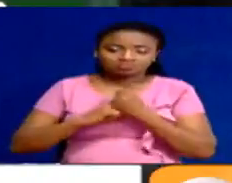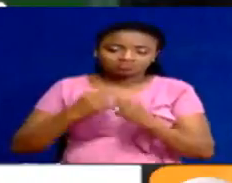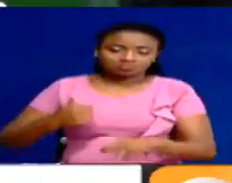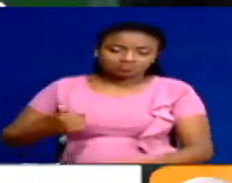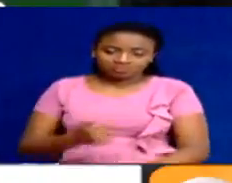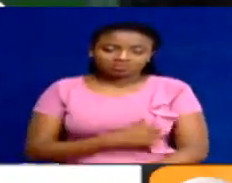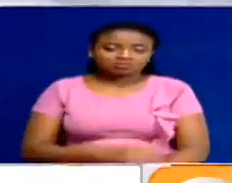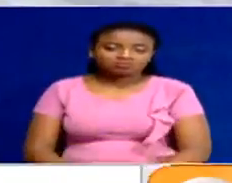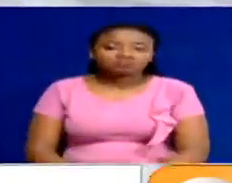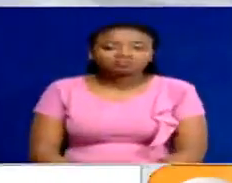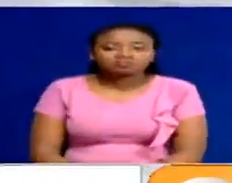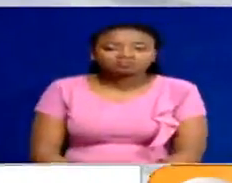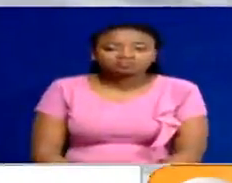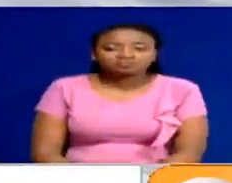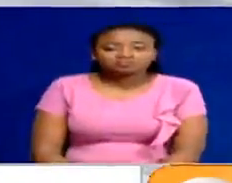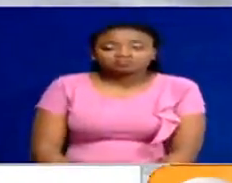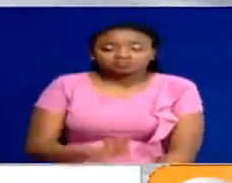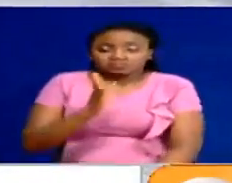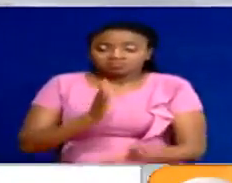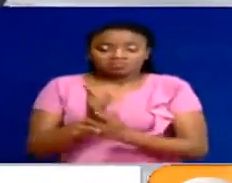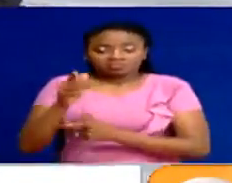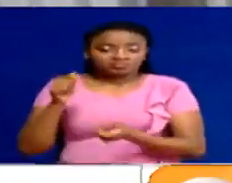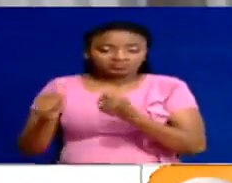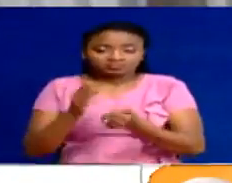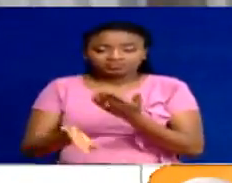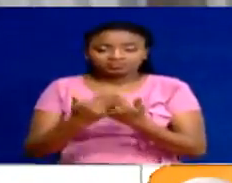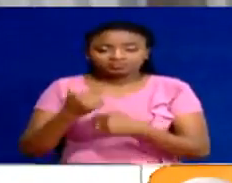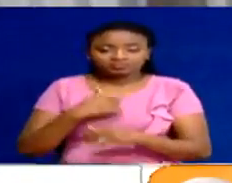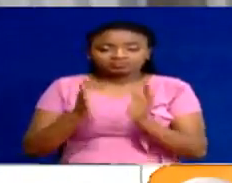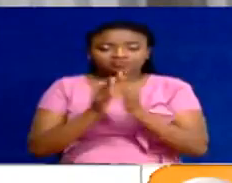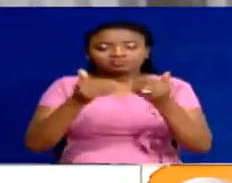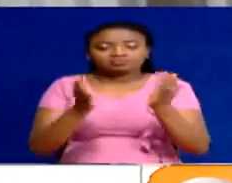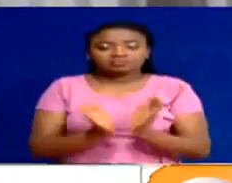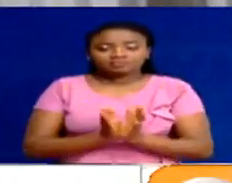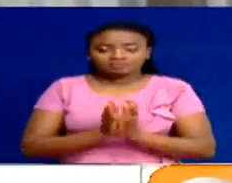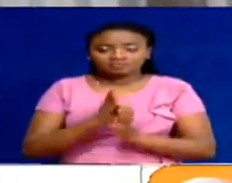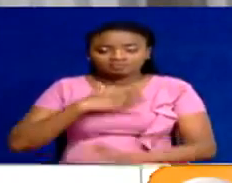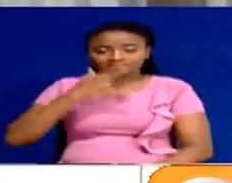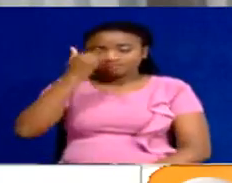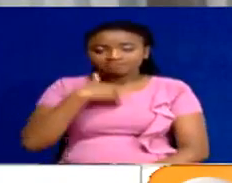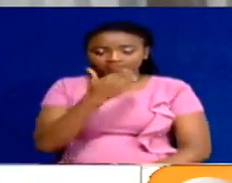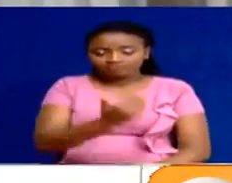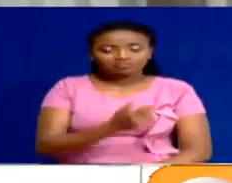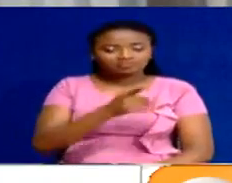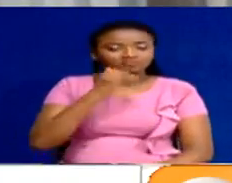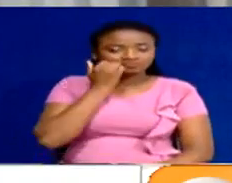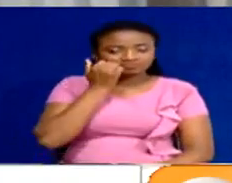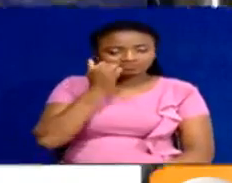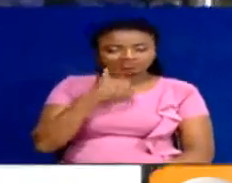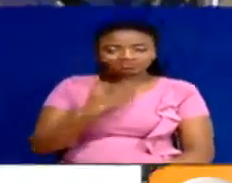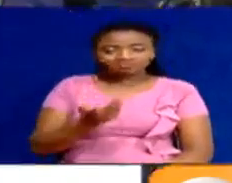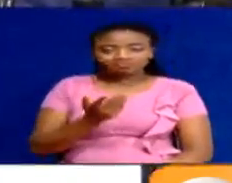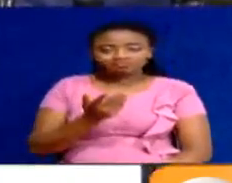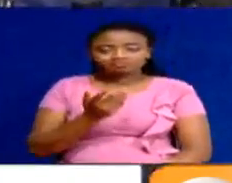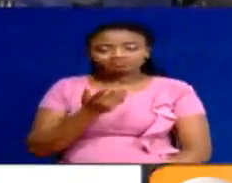why we are here today. Makaa mimi amenisaidia kwa sababu niko na mtoto ambaye hasikii vizuri, ako na